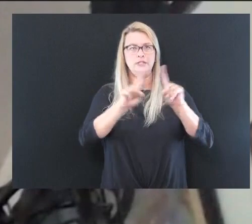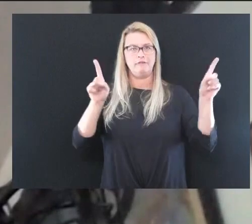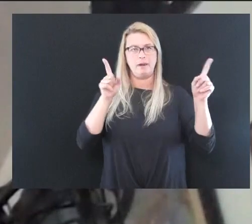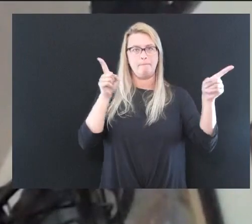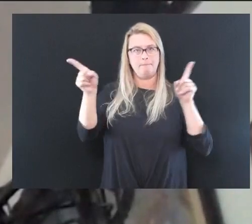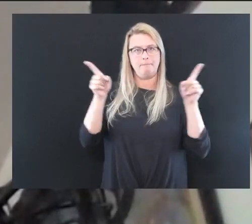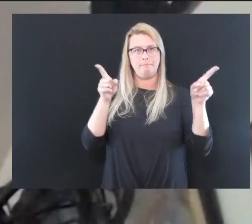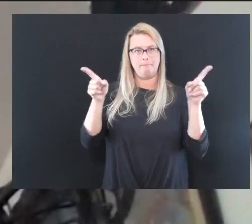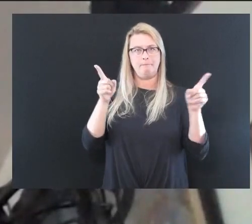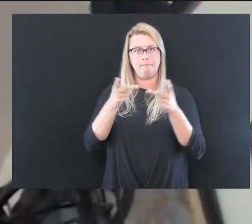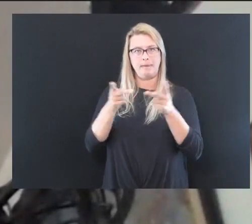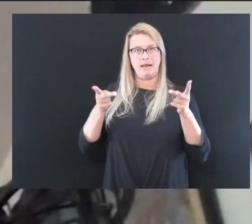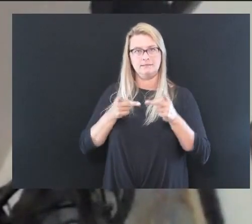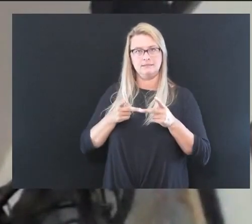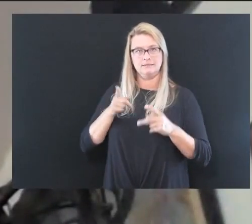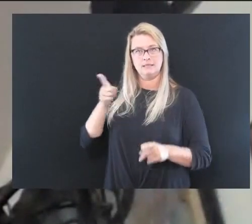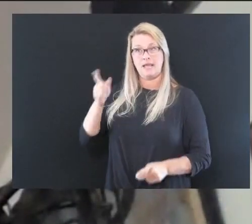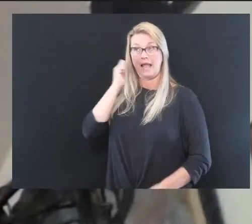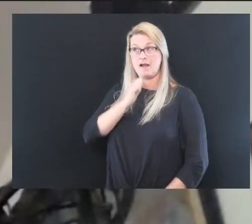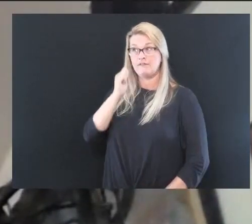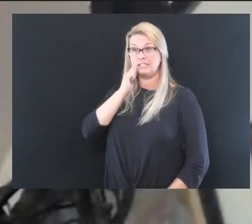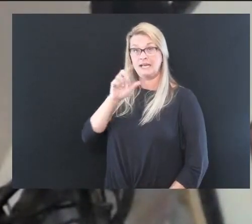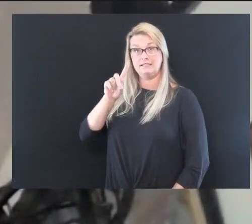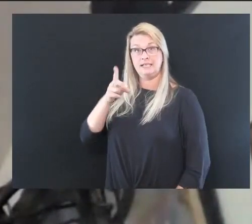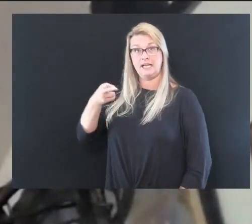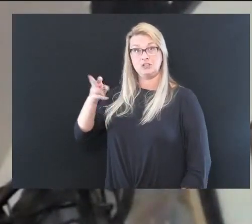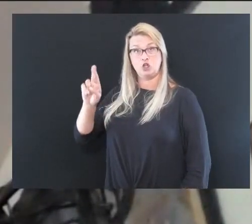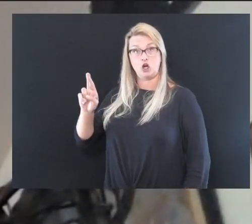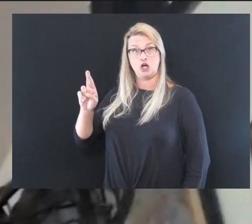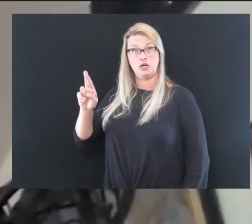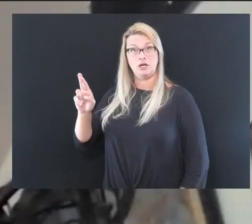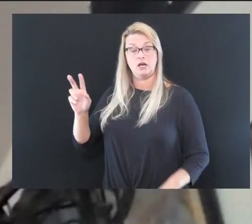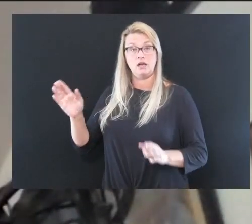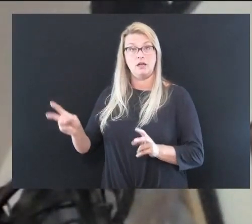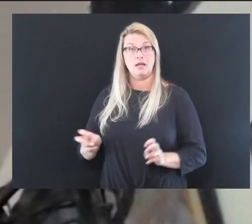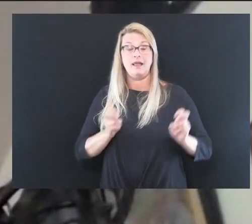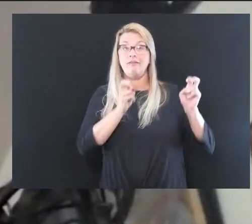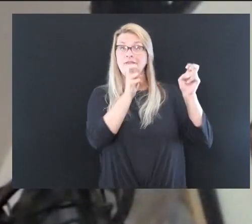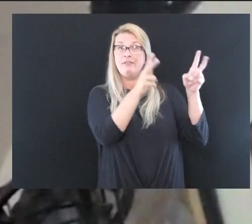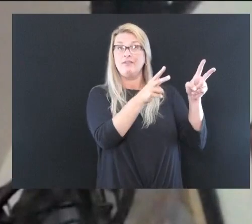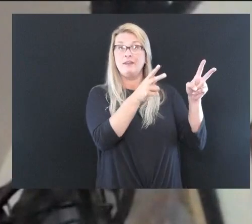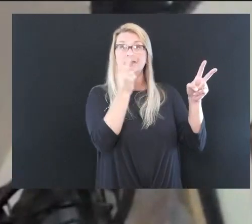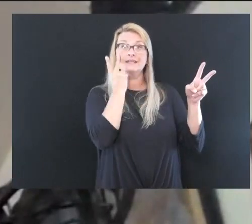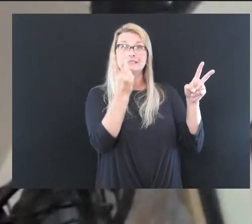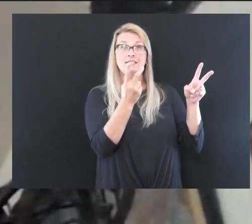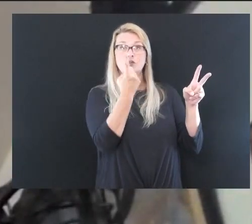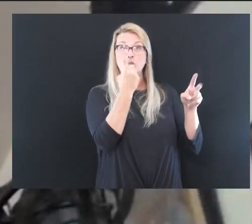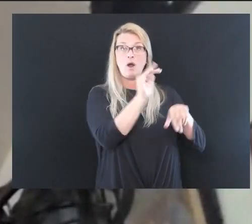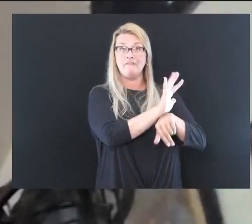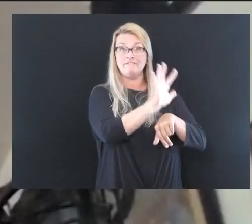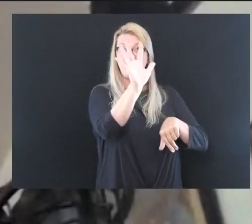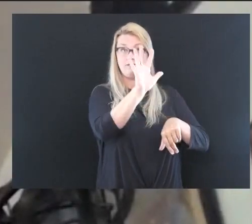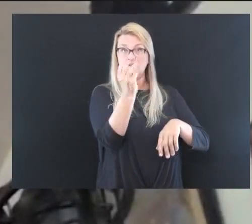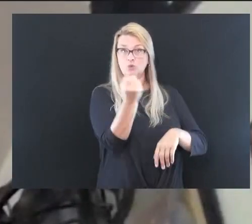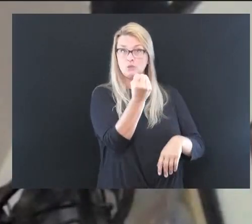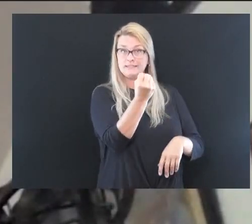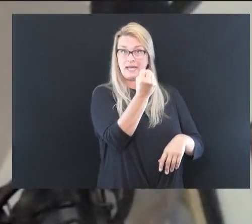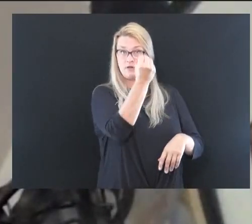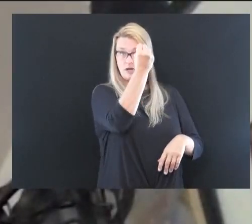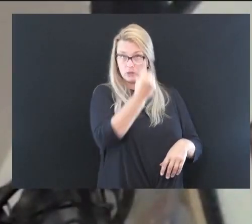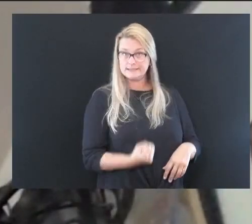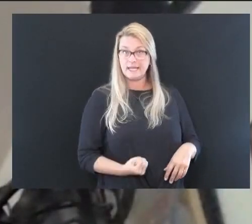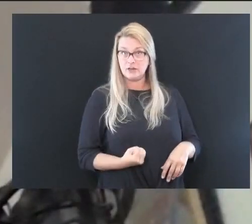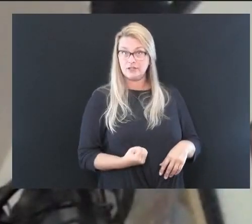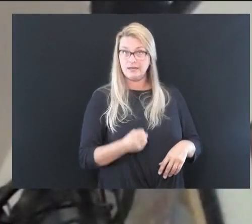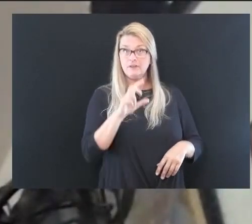DHHR's daily updated map, and then of course we have the map that's put online at 5 p.m. Saturday out